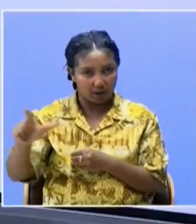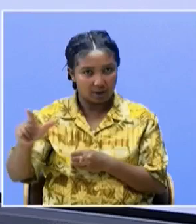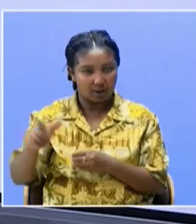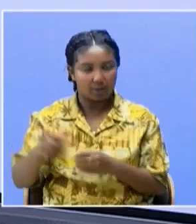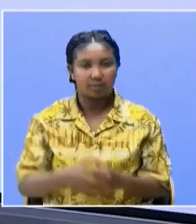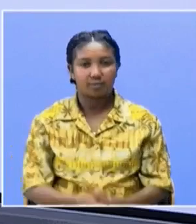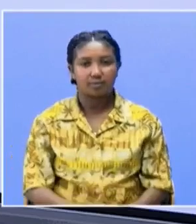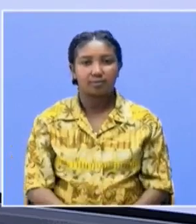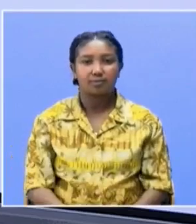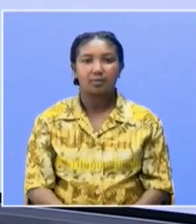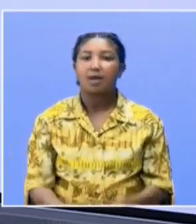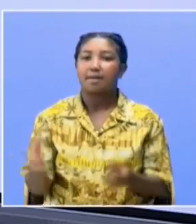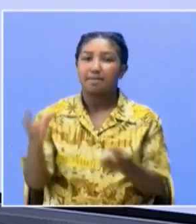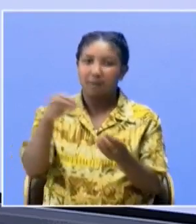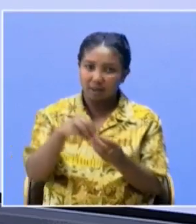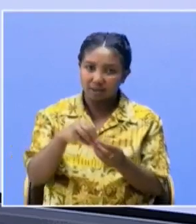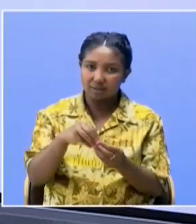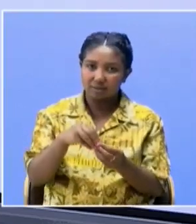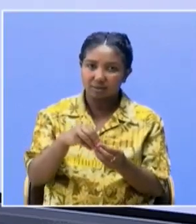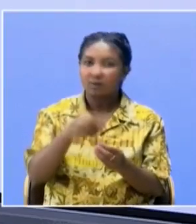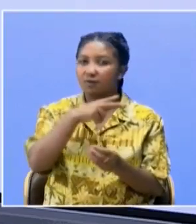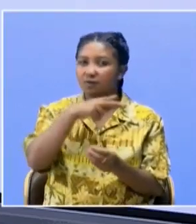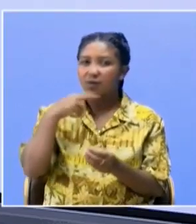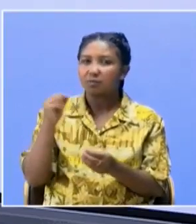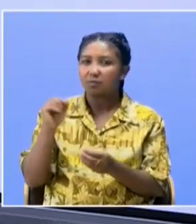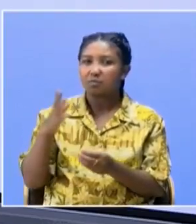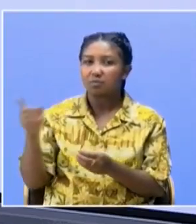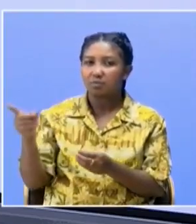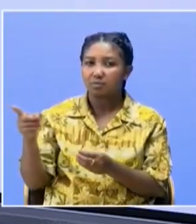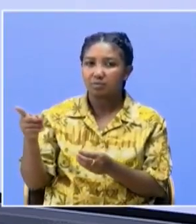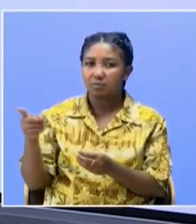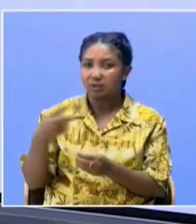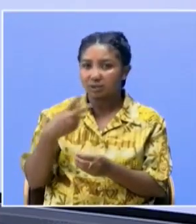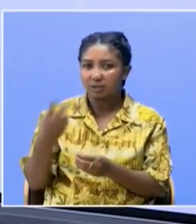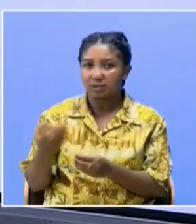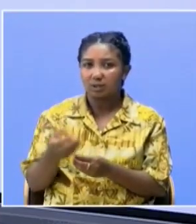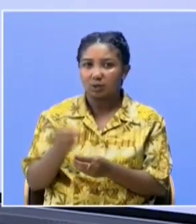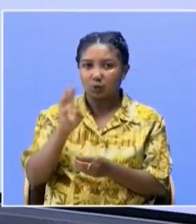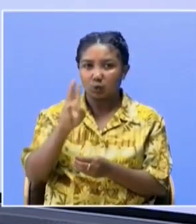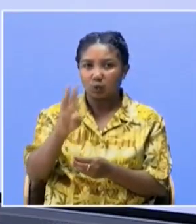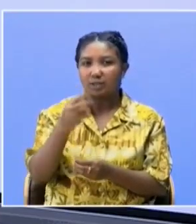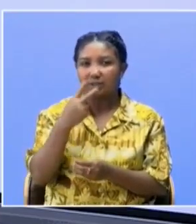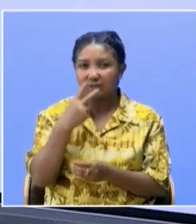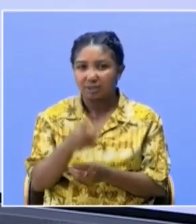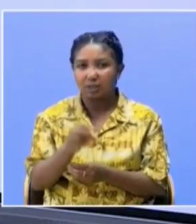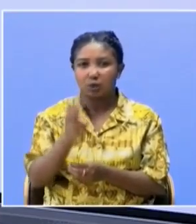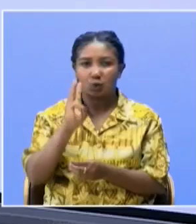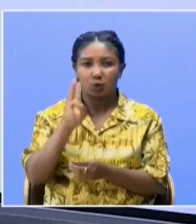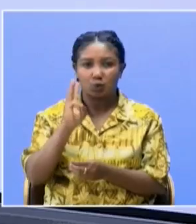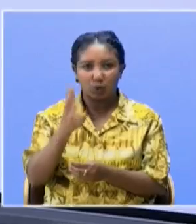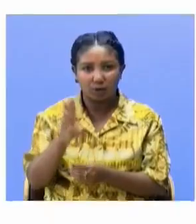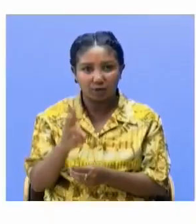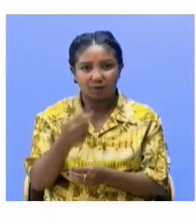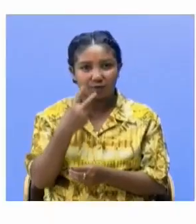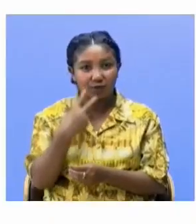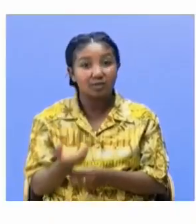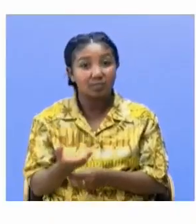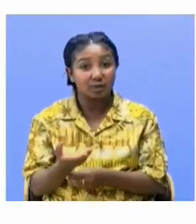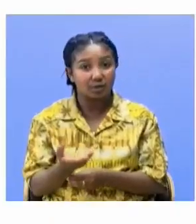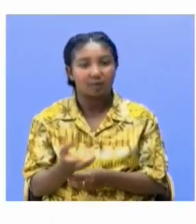yeah, plus what kind of verb do I have? Will see, will visit, it is verb 1.